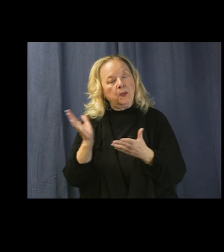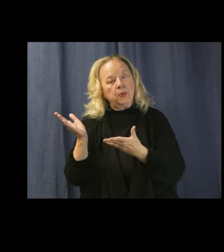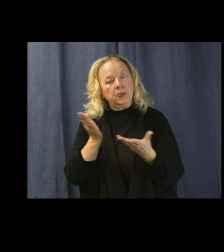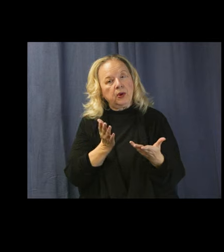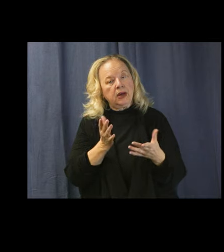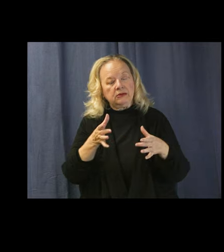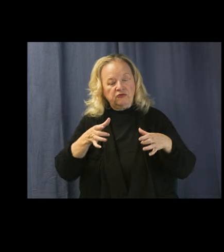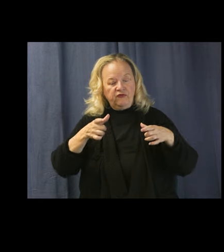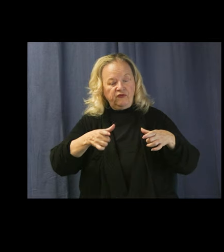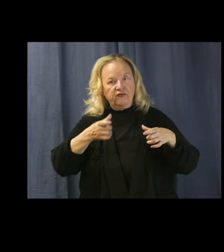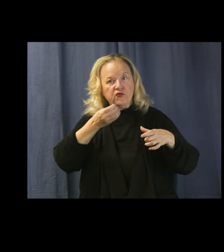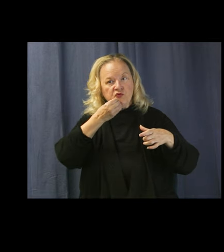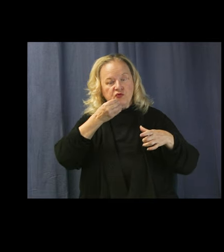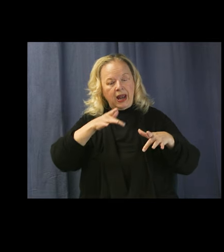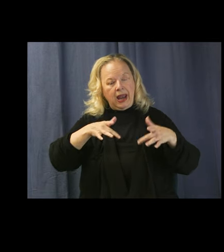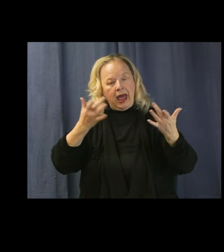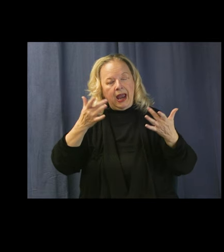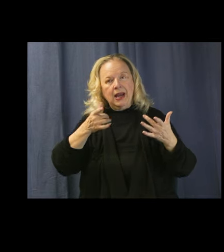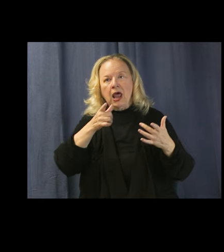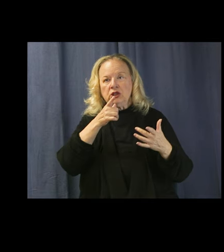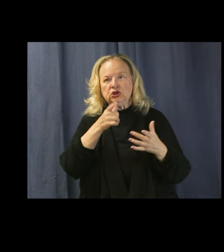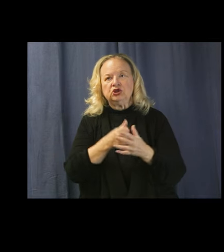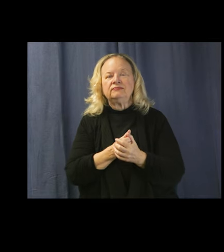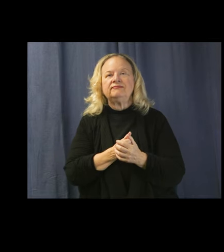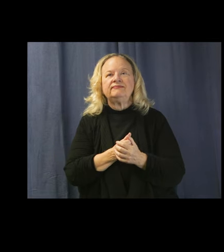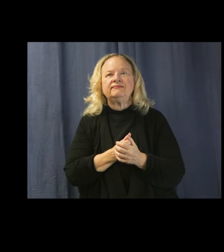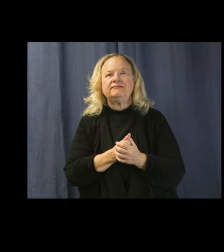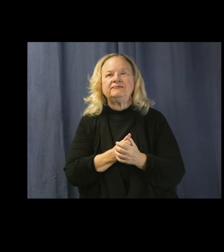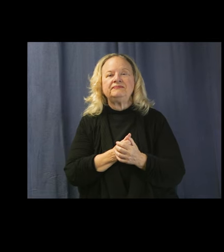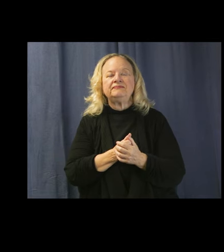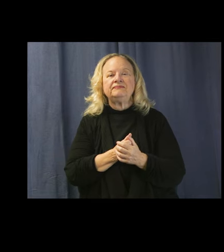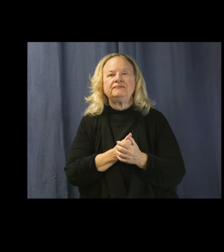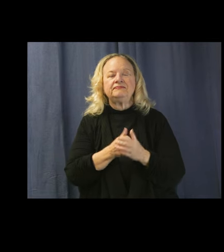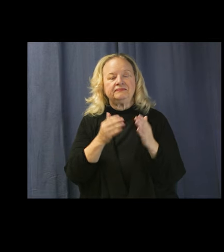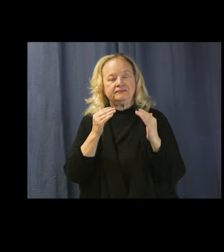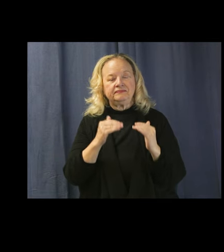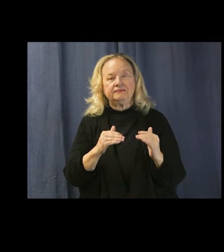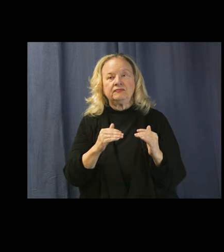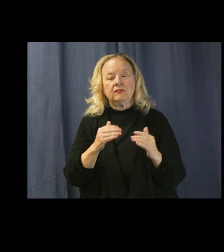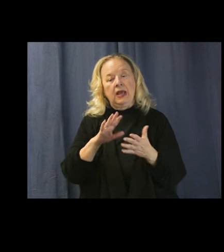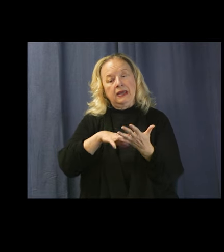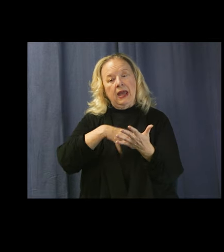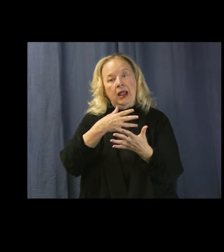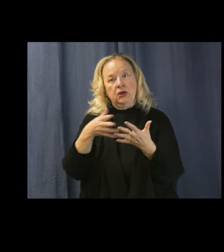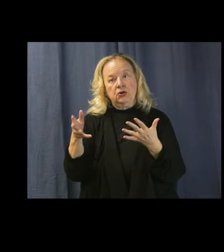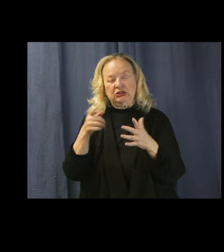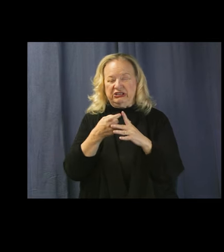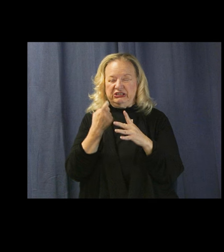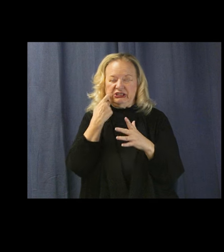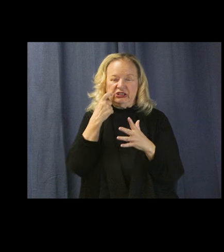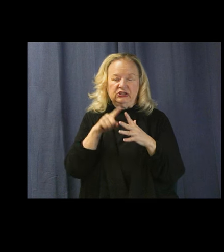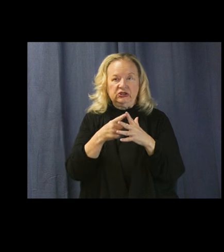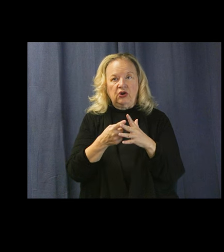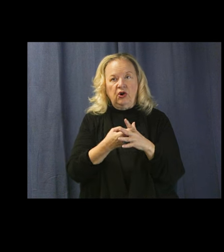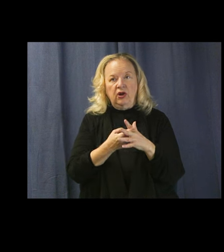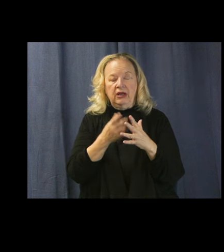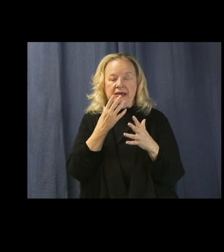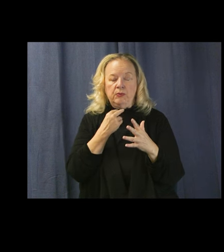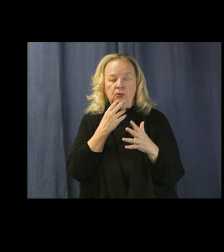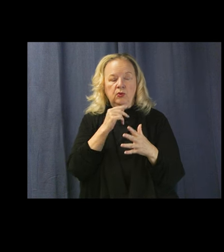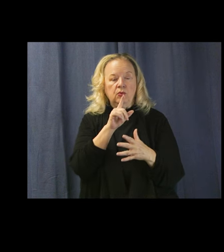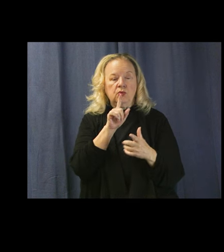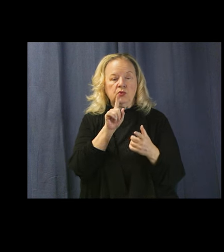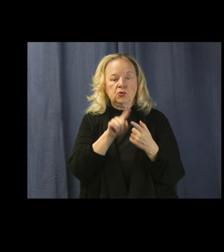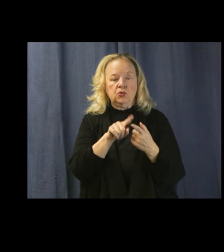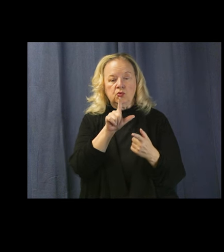a light lunch. Then also, we have our calendar that's just begun, and it goes all the way to 2026,